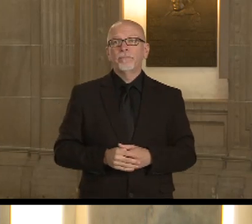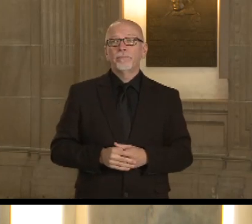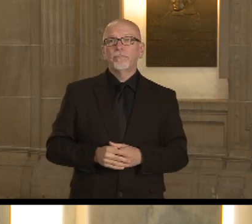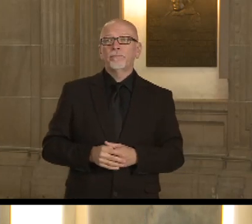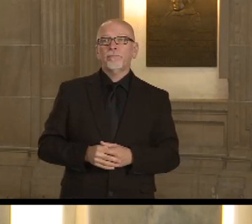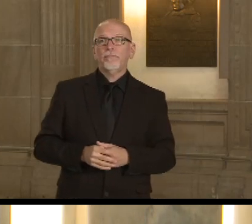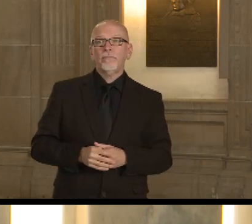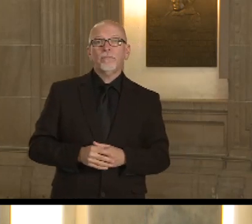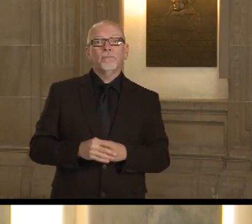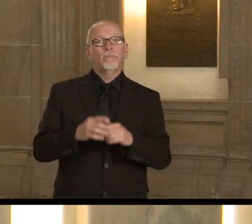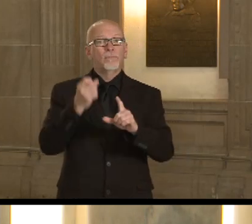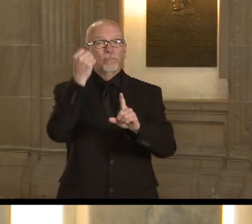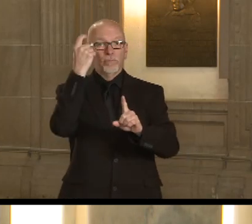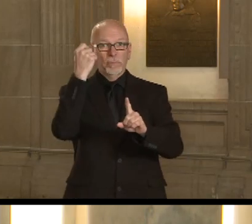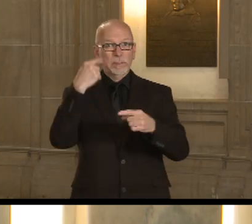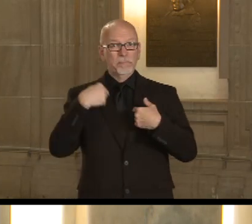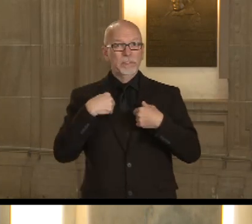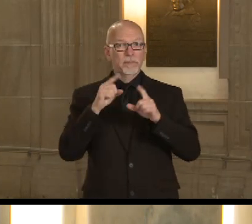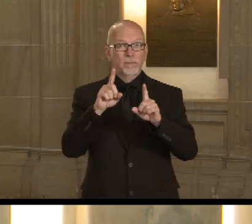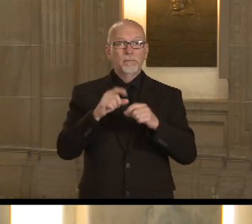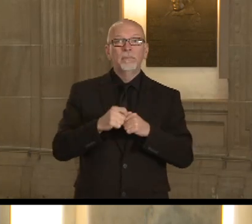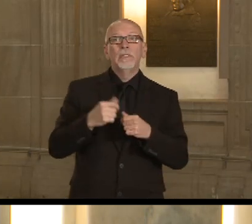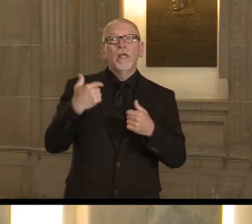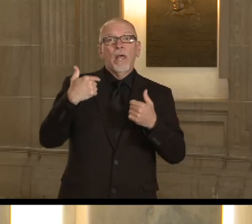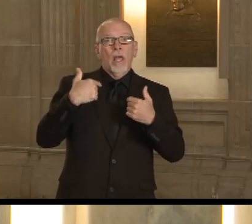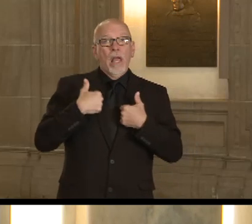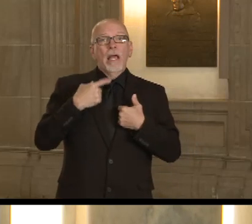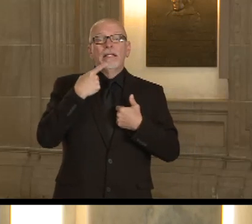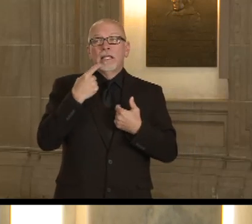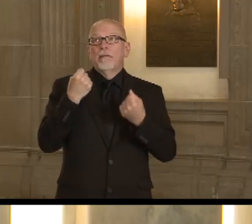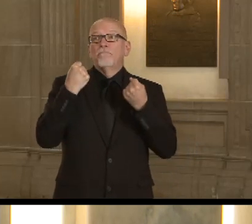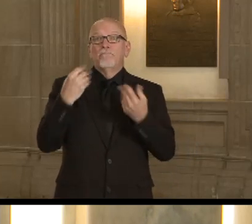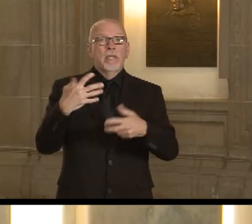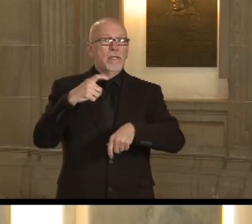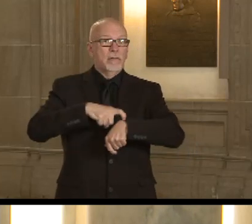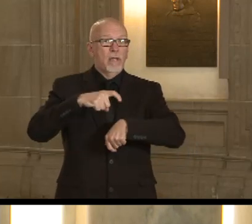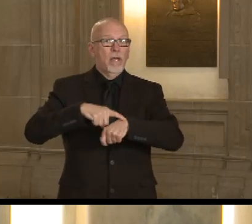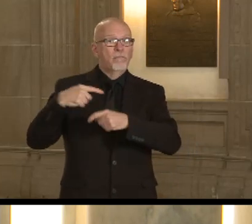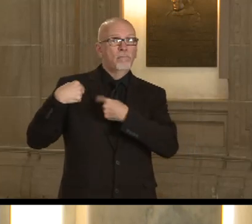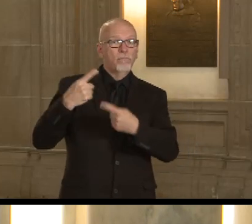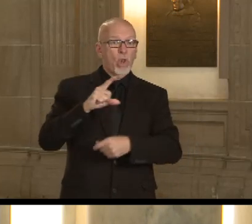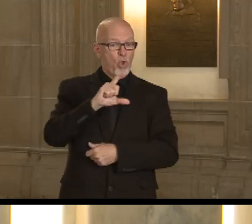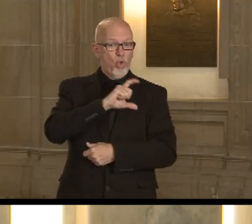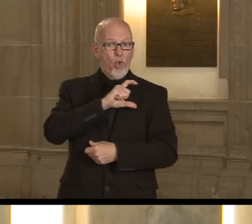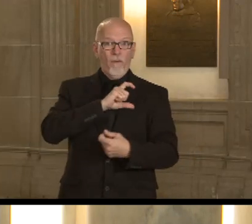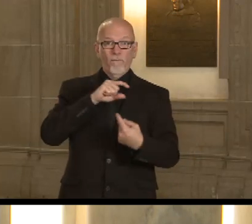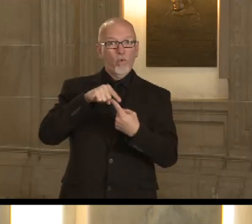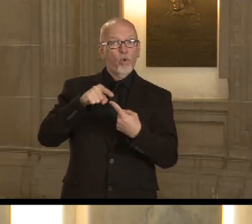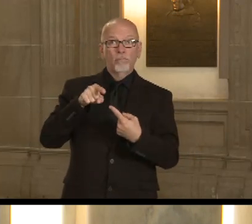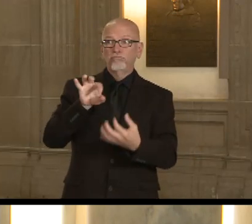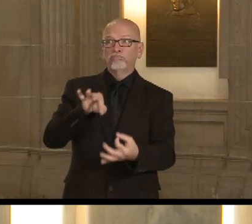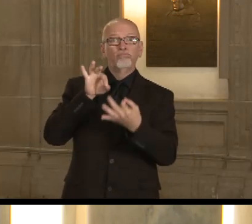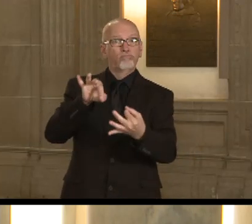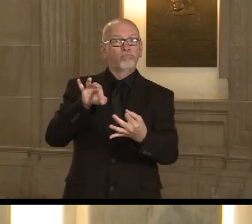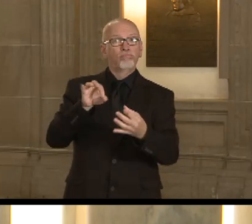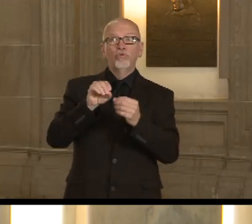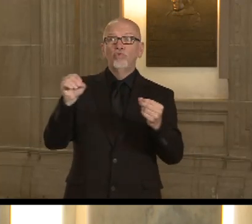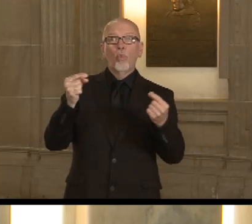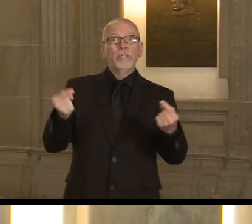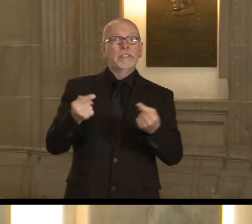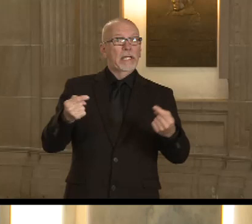Hear me loud and clear. I have said many times that law enforcement is not without